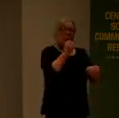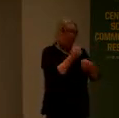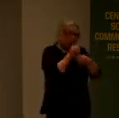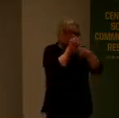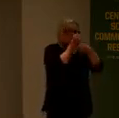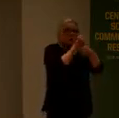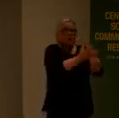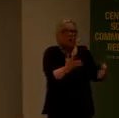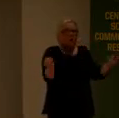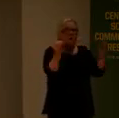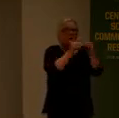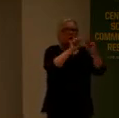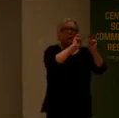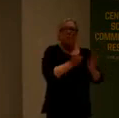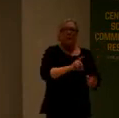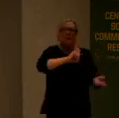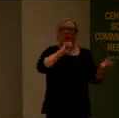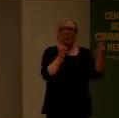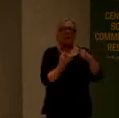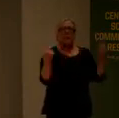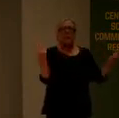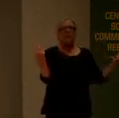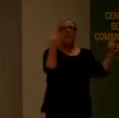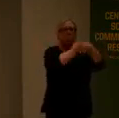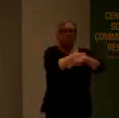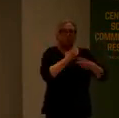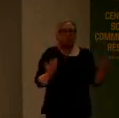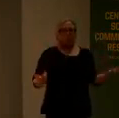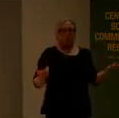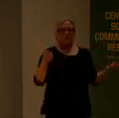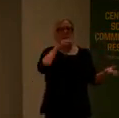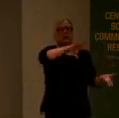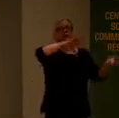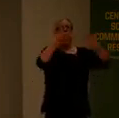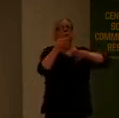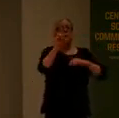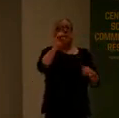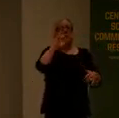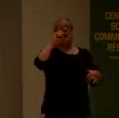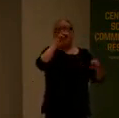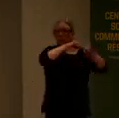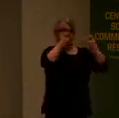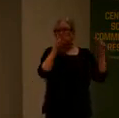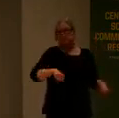also create this disruption of an ecosystem. Thank you.